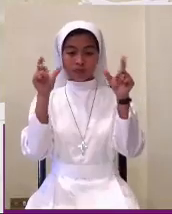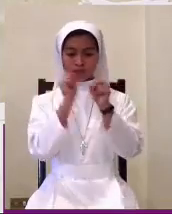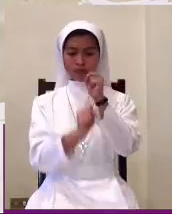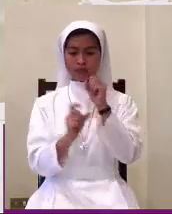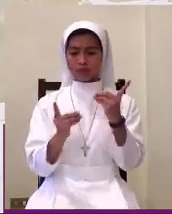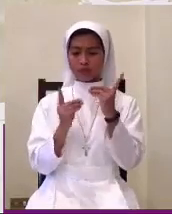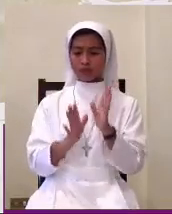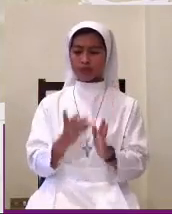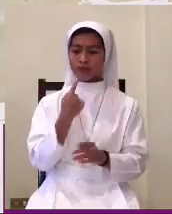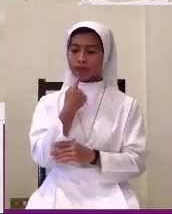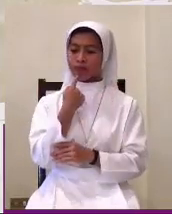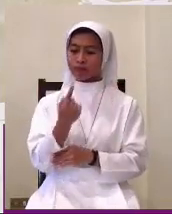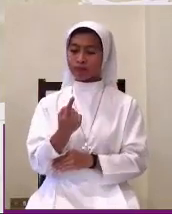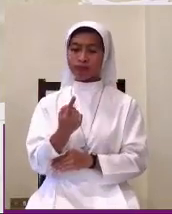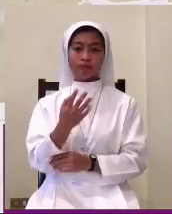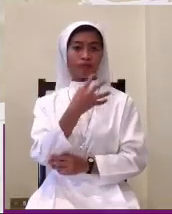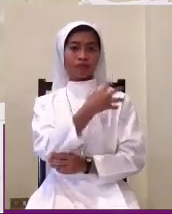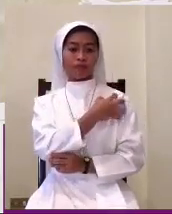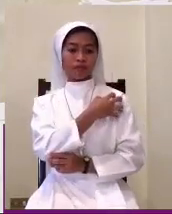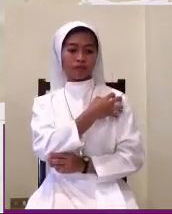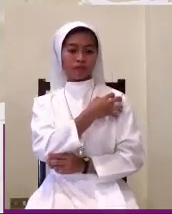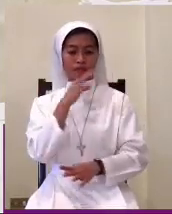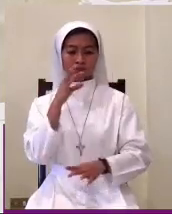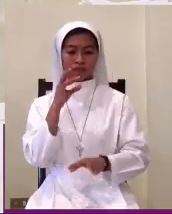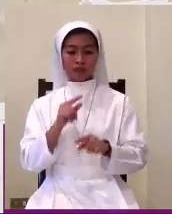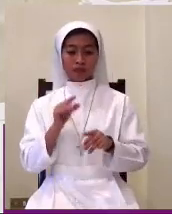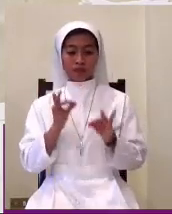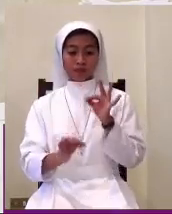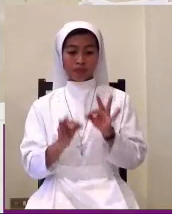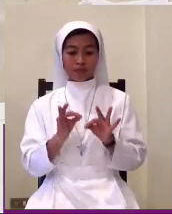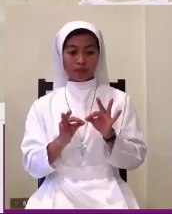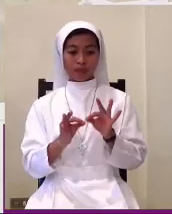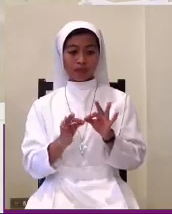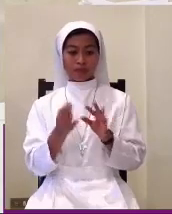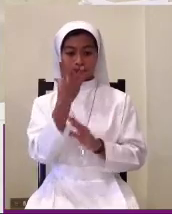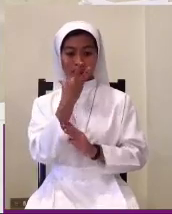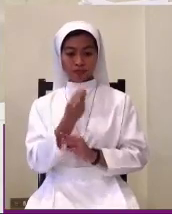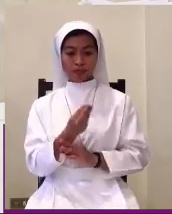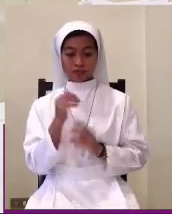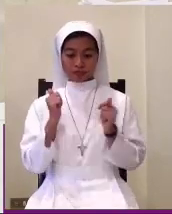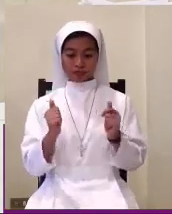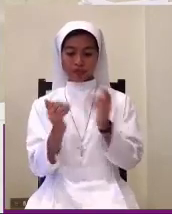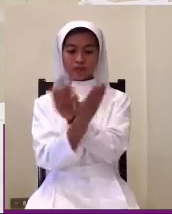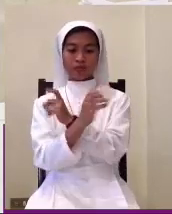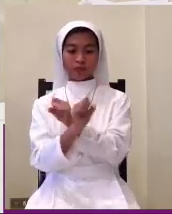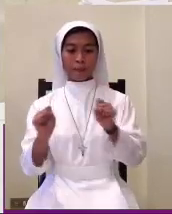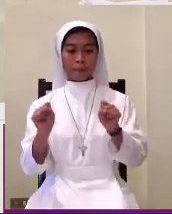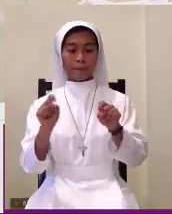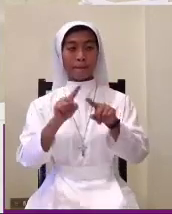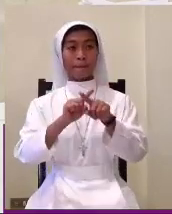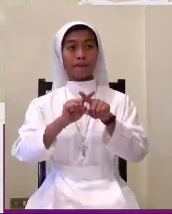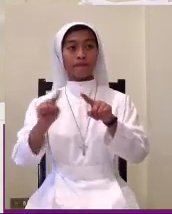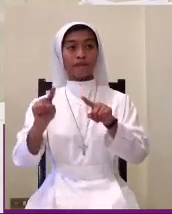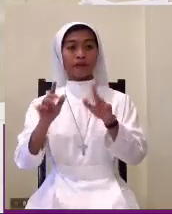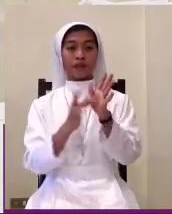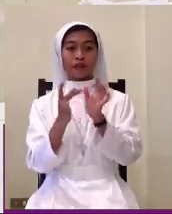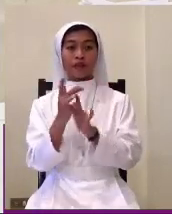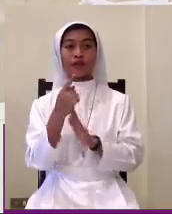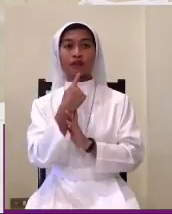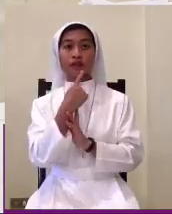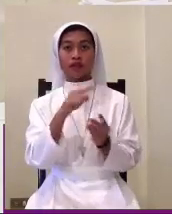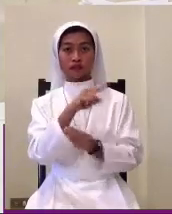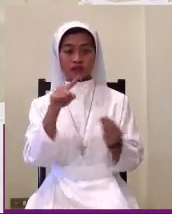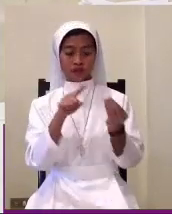him, "Master, if he is asleep, he will be saved." But Jesus was talking about his